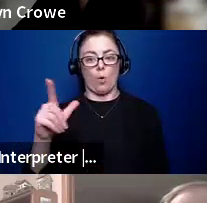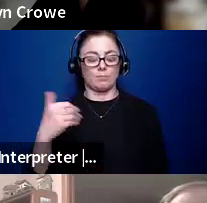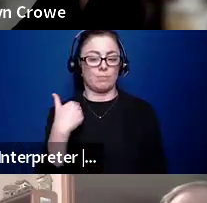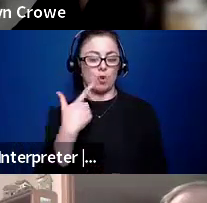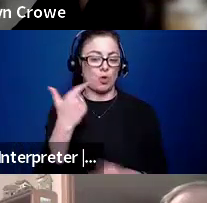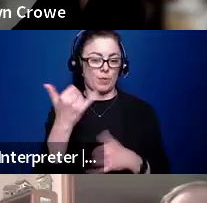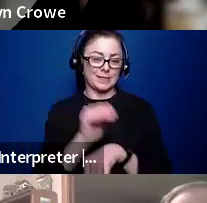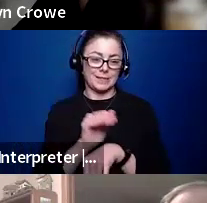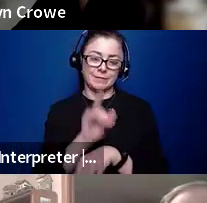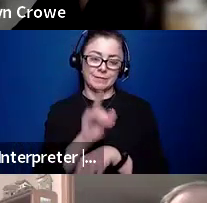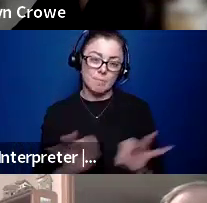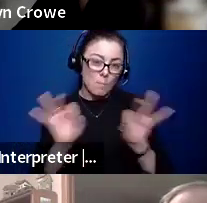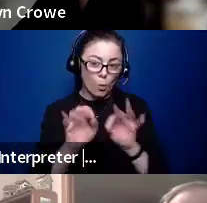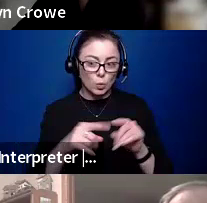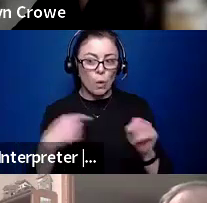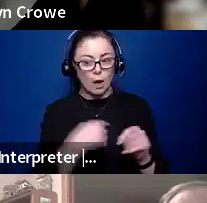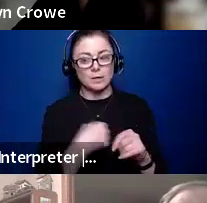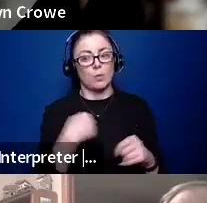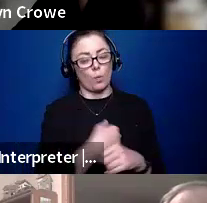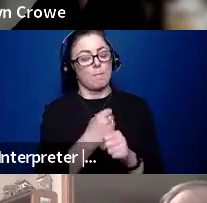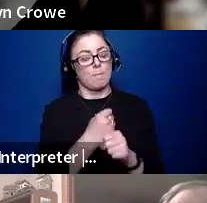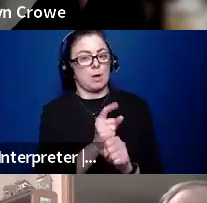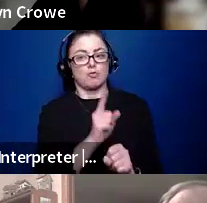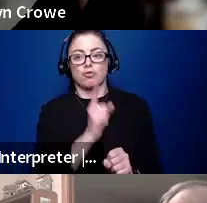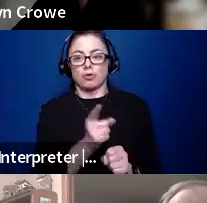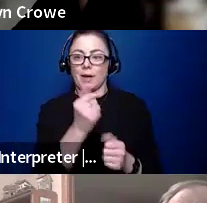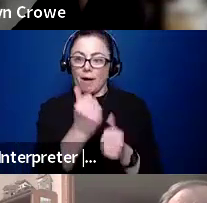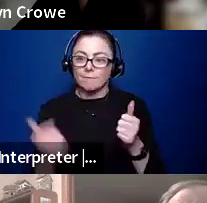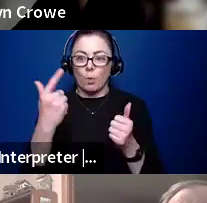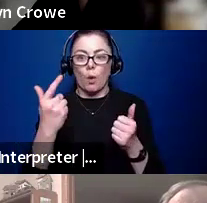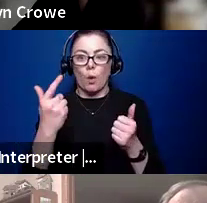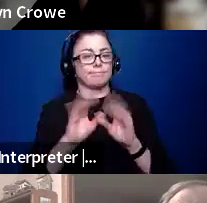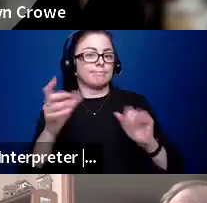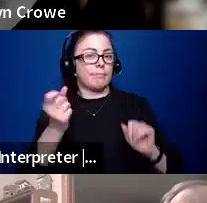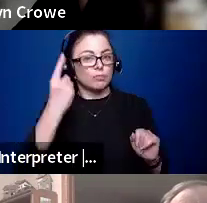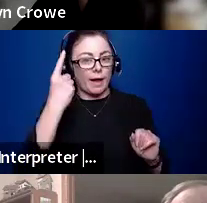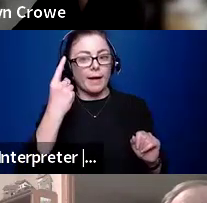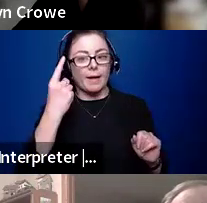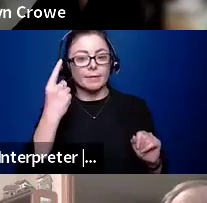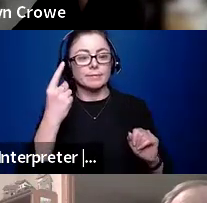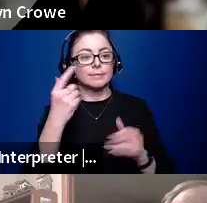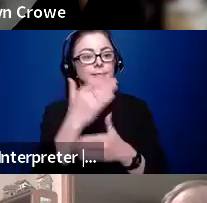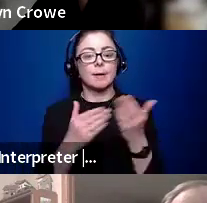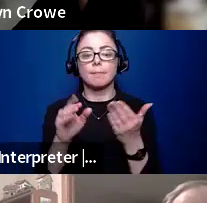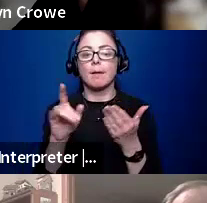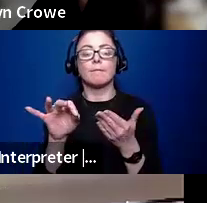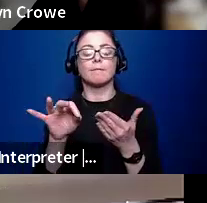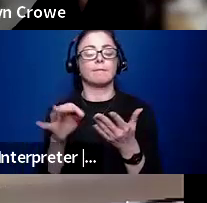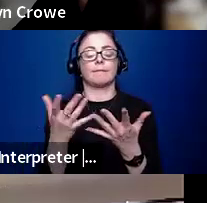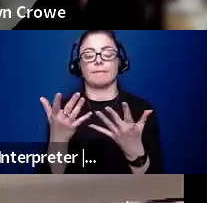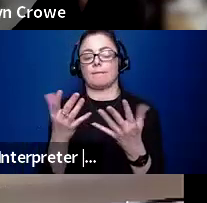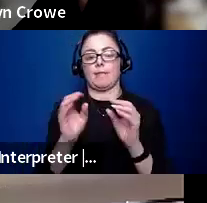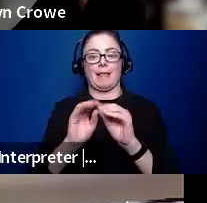super important to us that we make sure that everyone understands kind of the clarifying pieces of